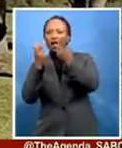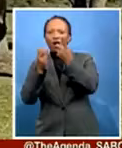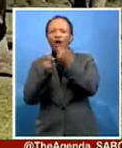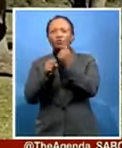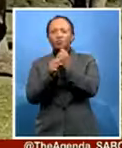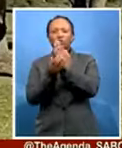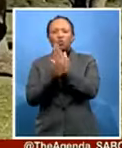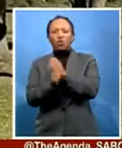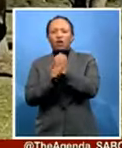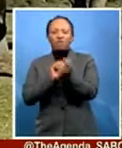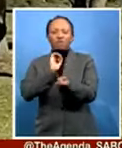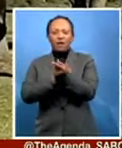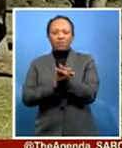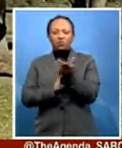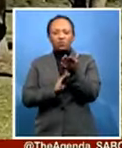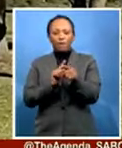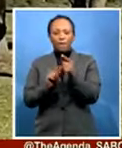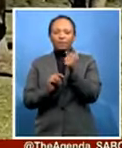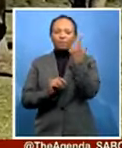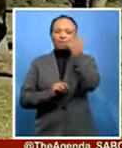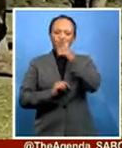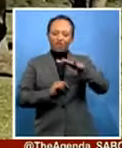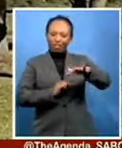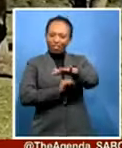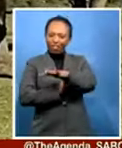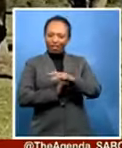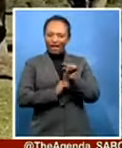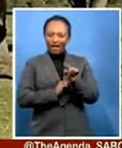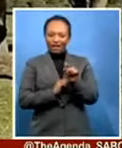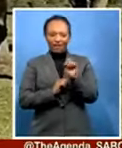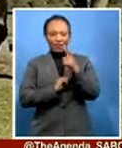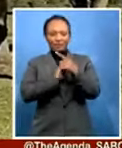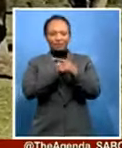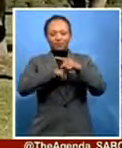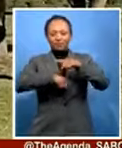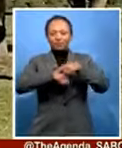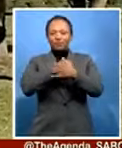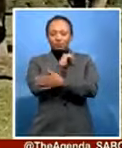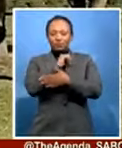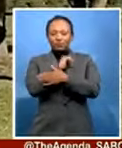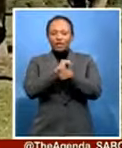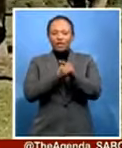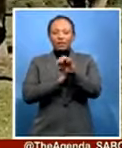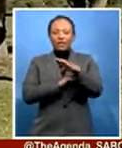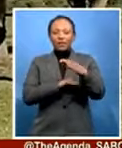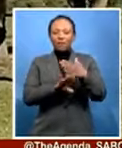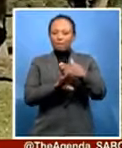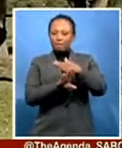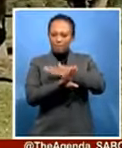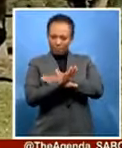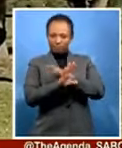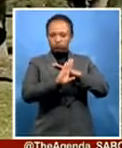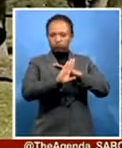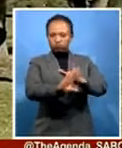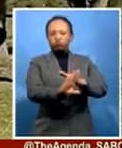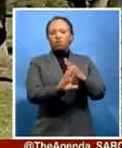the first of its kind in this country and in the Eastern Cape, is that it's going to be proactive. It's going to make sure that even before the poachers arrive on the scene, the